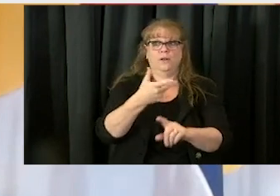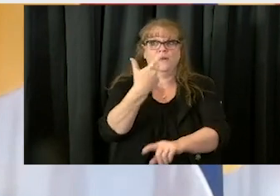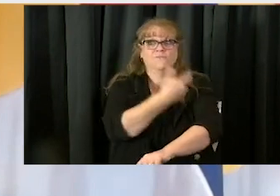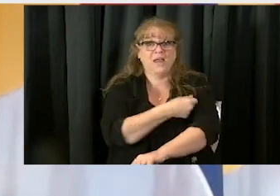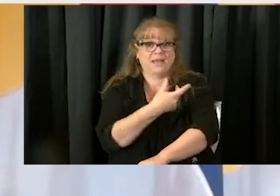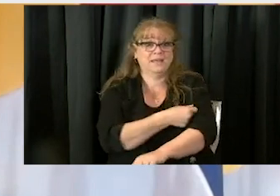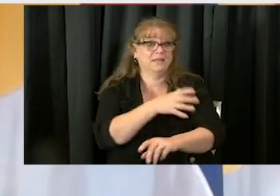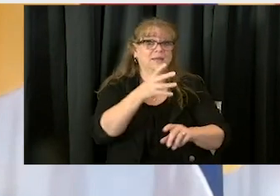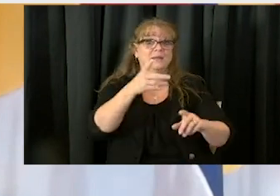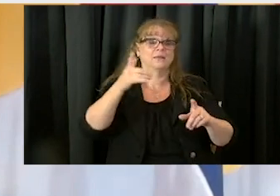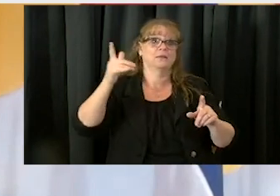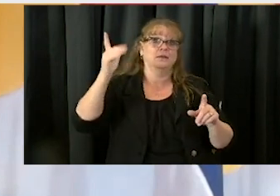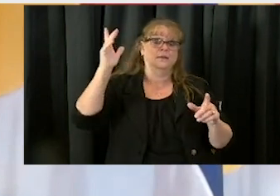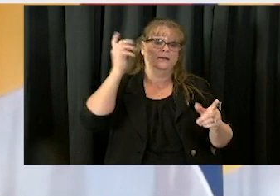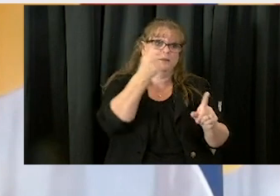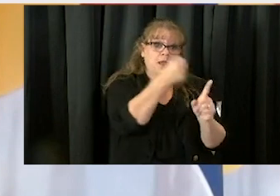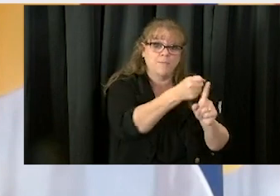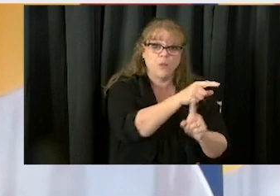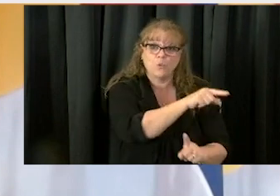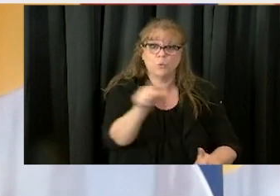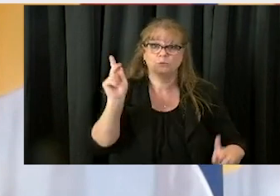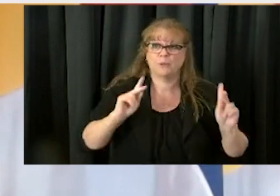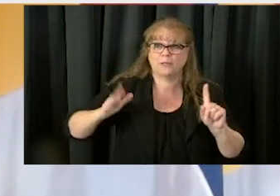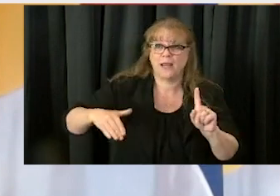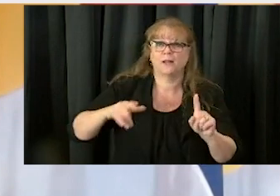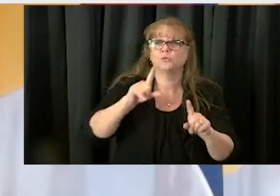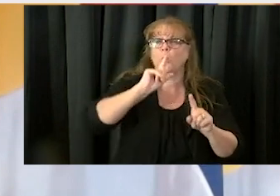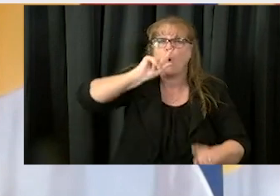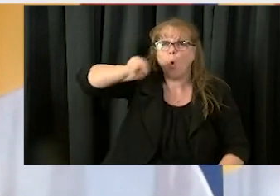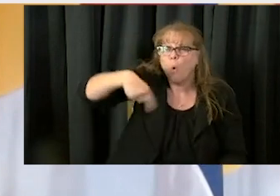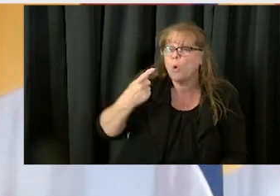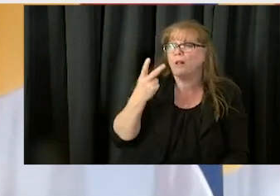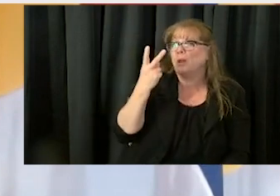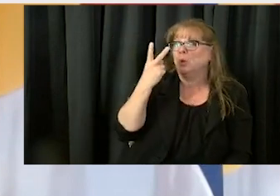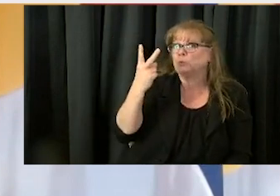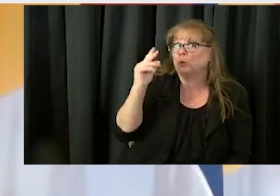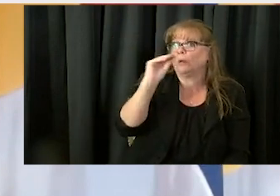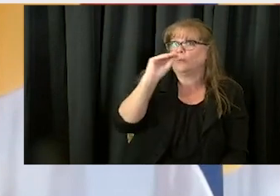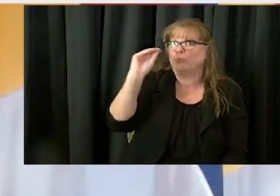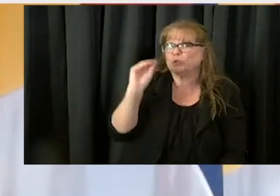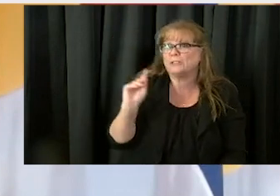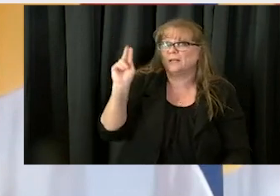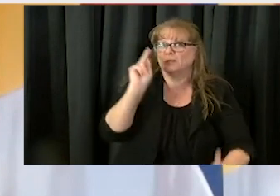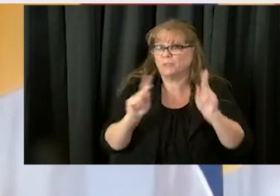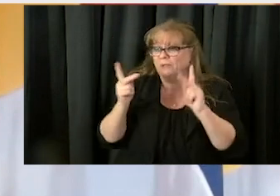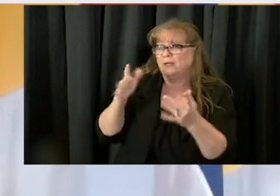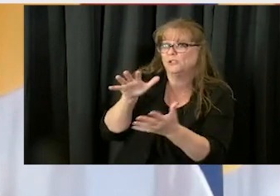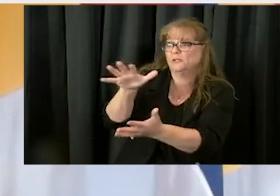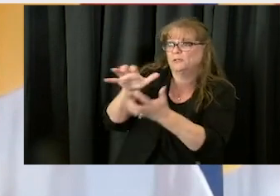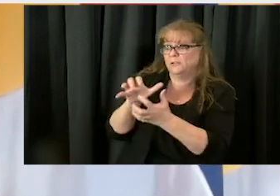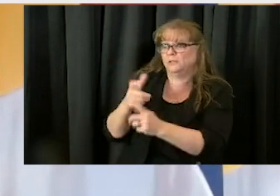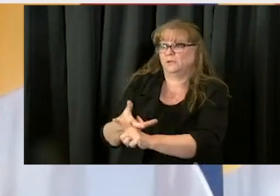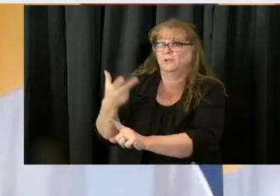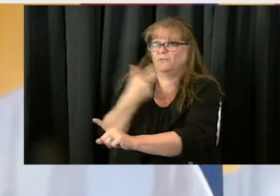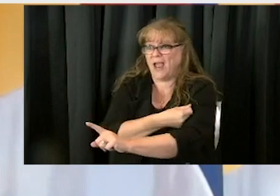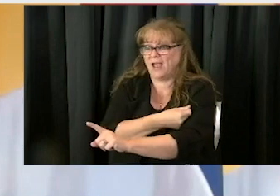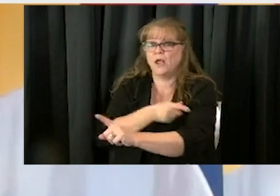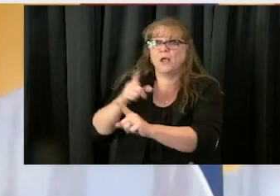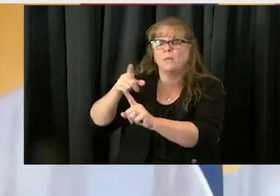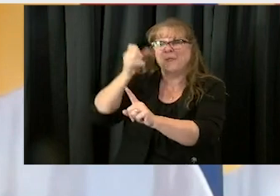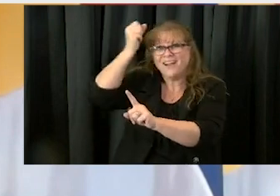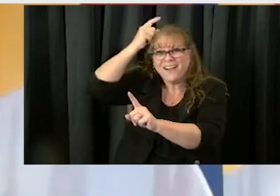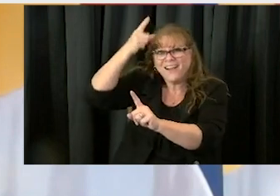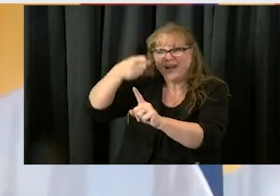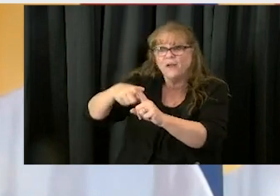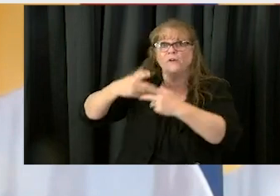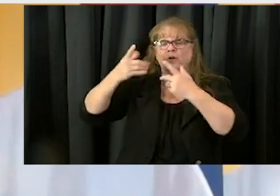have immunity. Only the very first people are getting their second shot now. Remember, first shot, 21 or 28 days, depending on the shot, 2